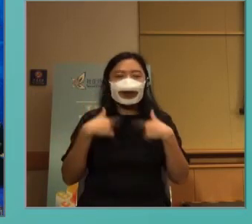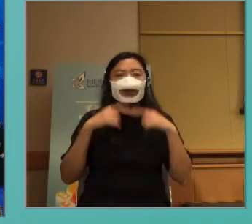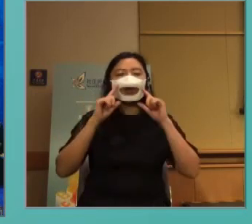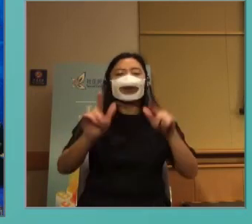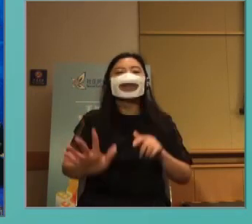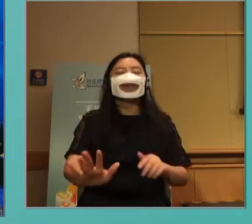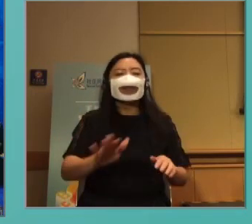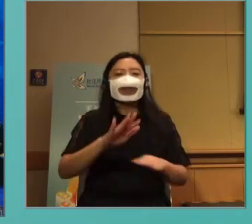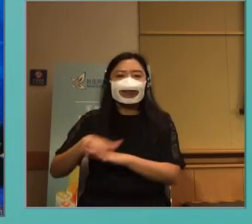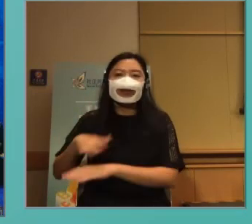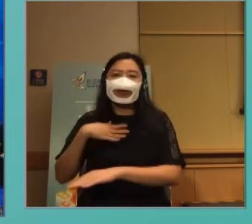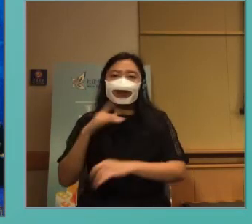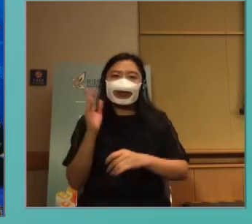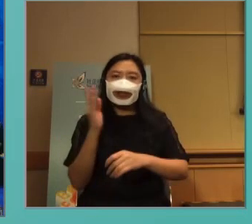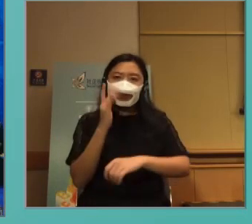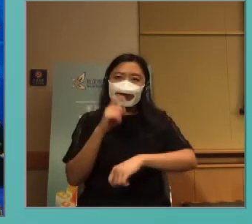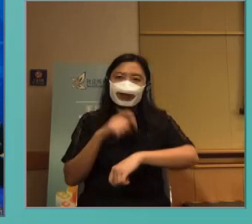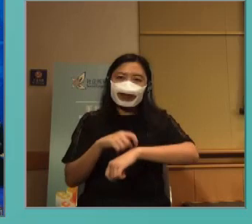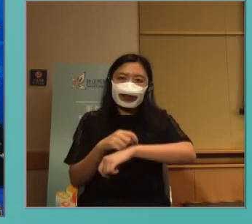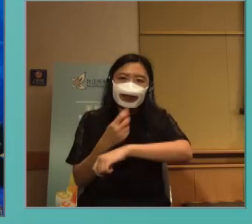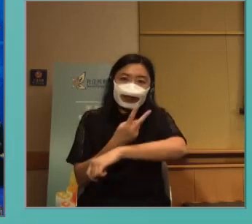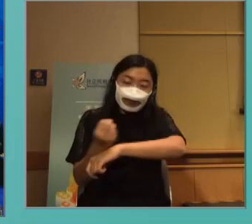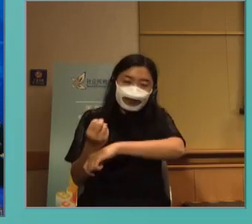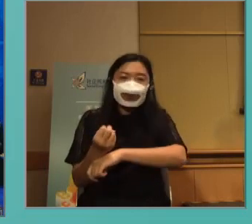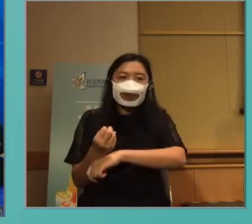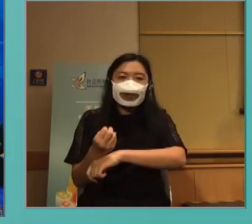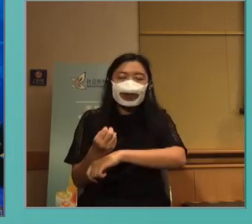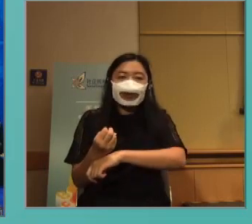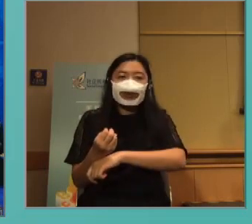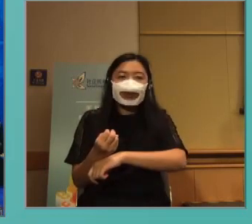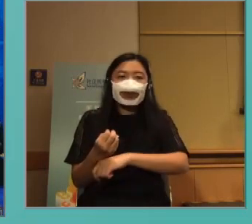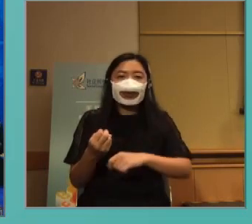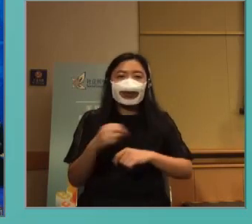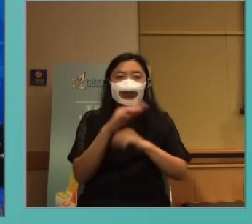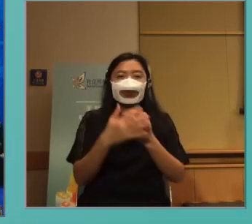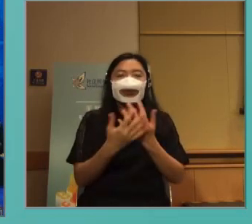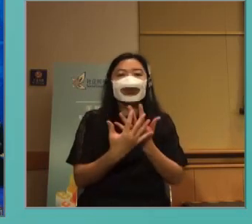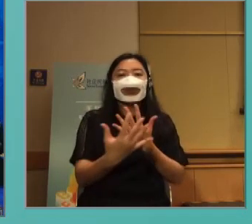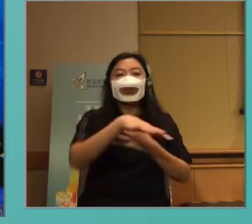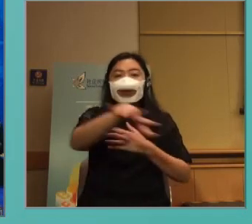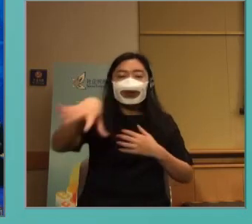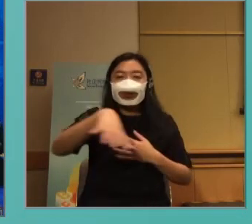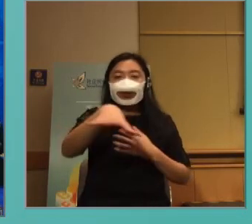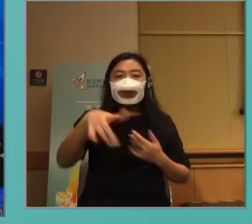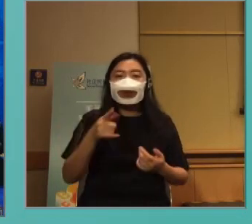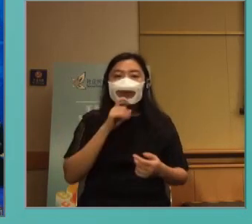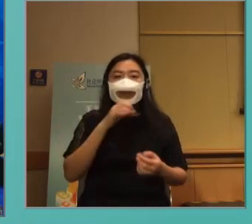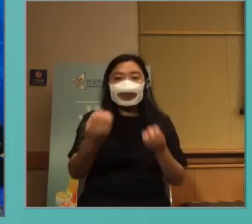so, to the Q&A with the floor. And let's open up any questions. Let's take some questions from the floor.